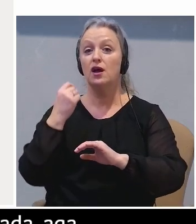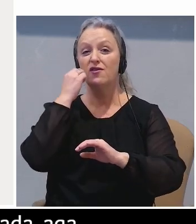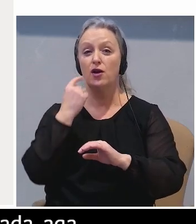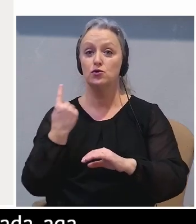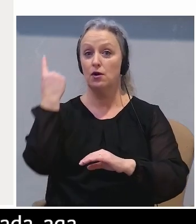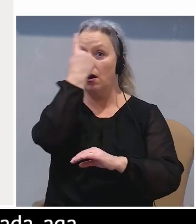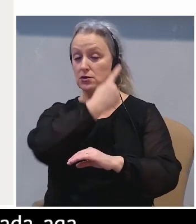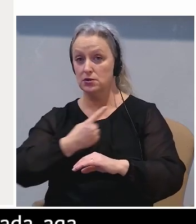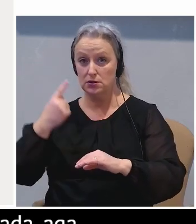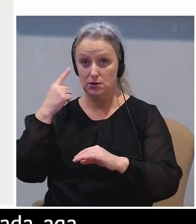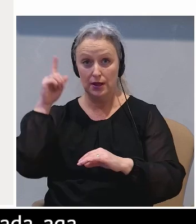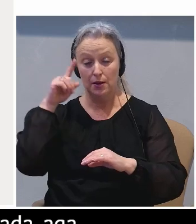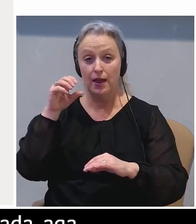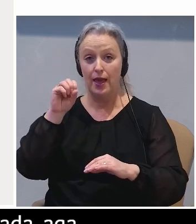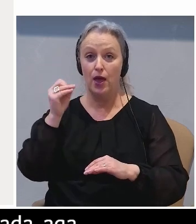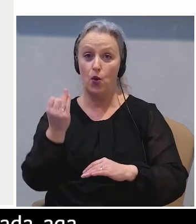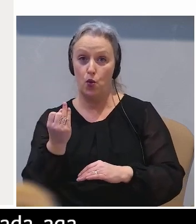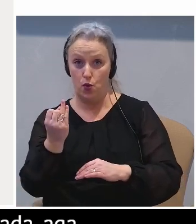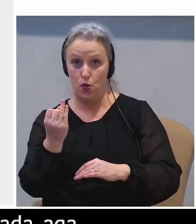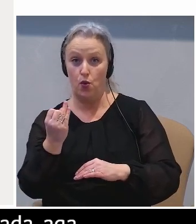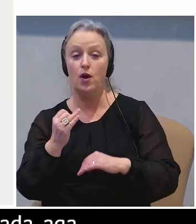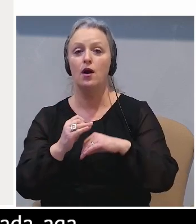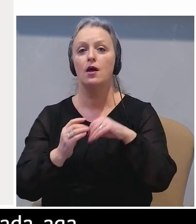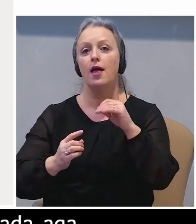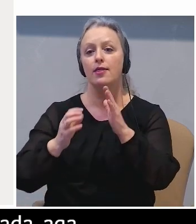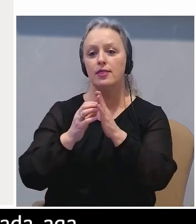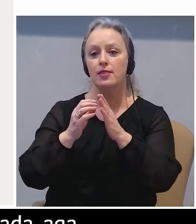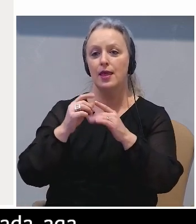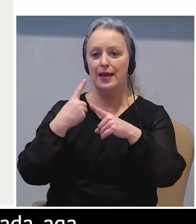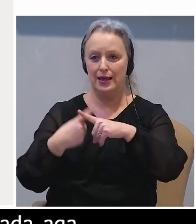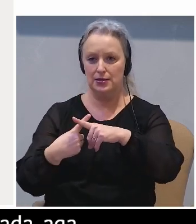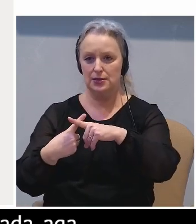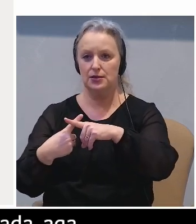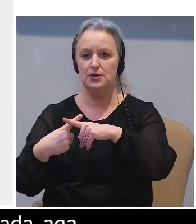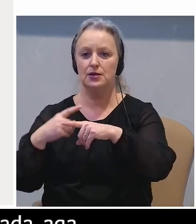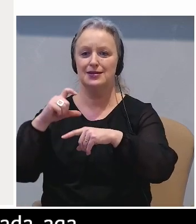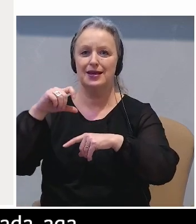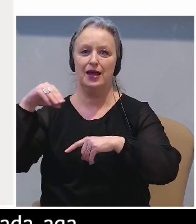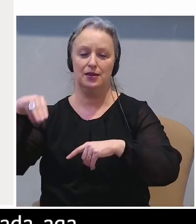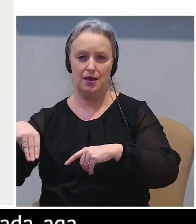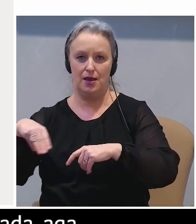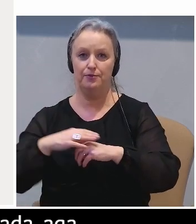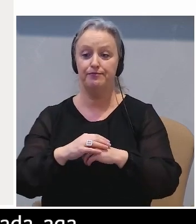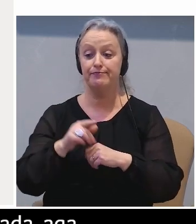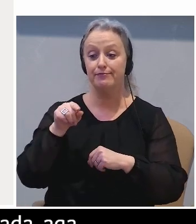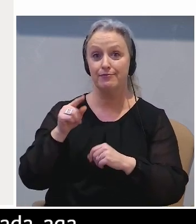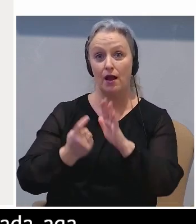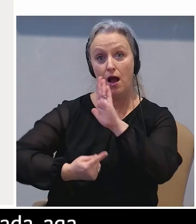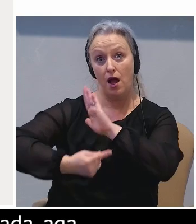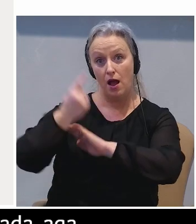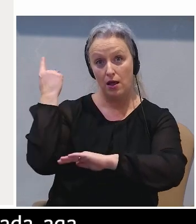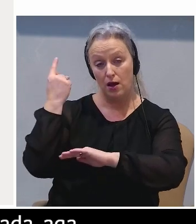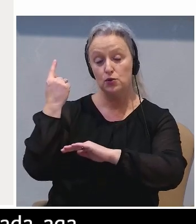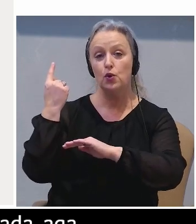initiative dedicated to discuss cross-border access to clinical trials. I didn't know we had an example, but this